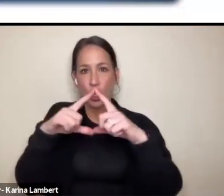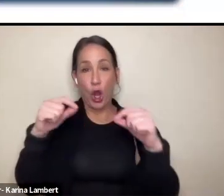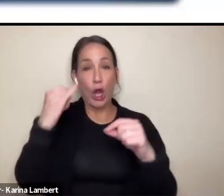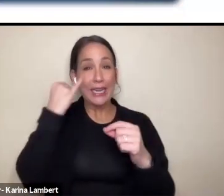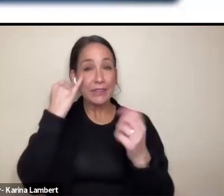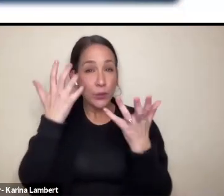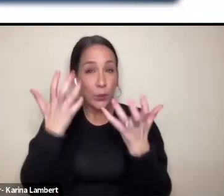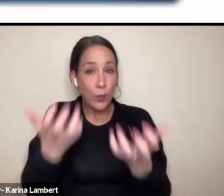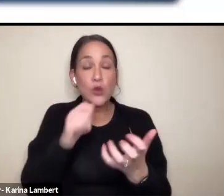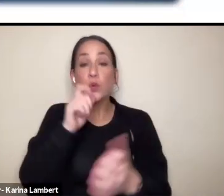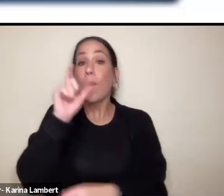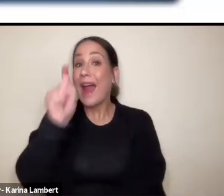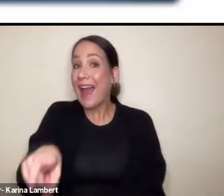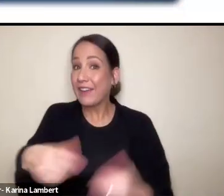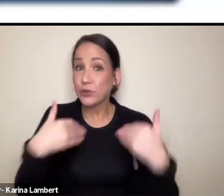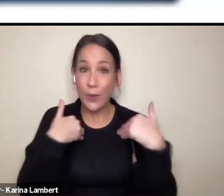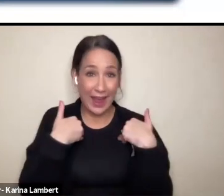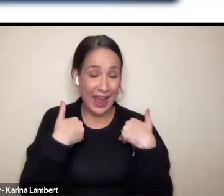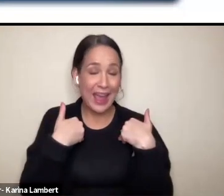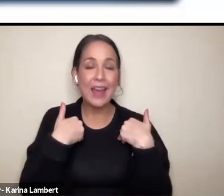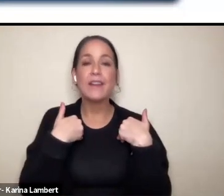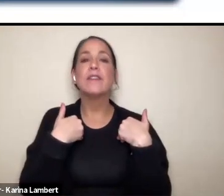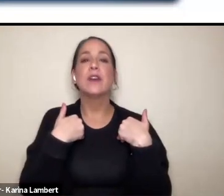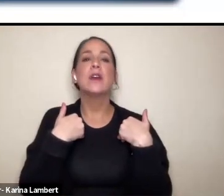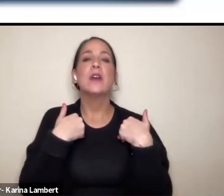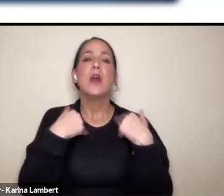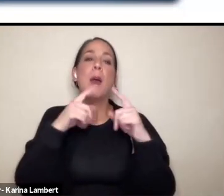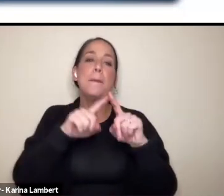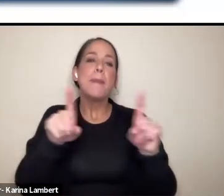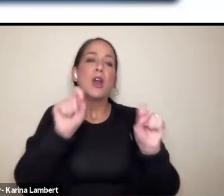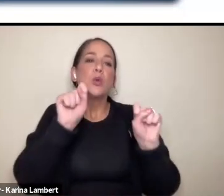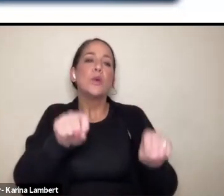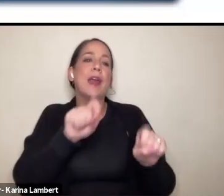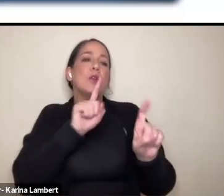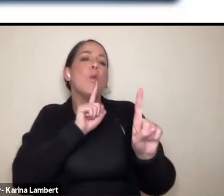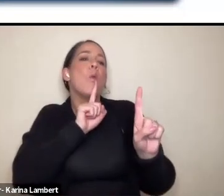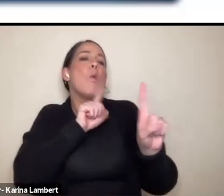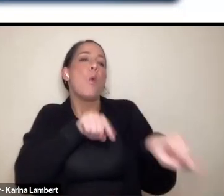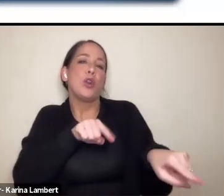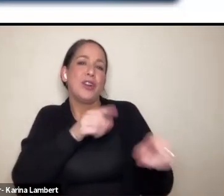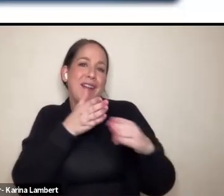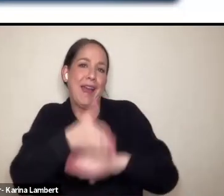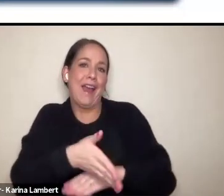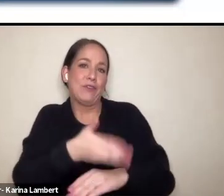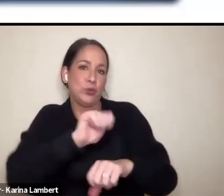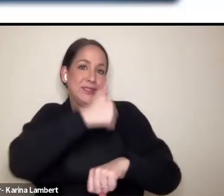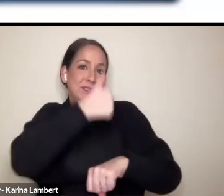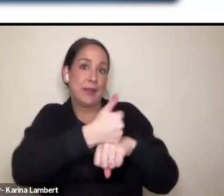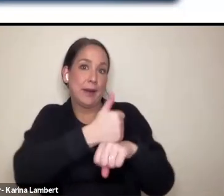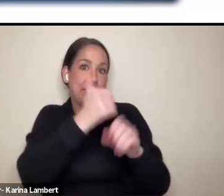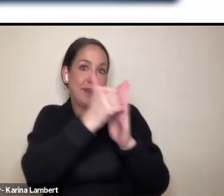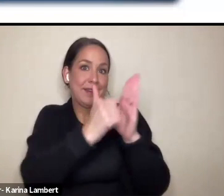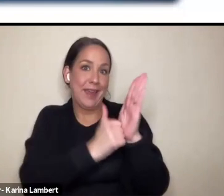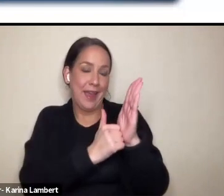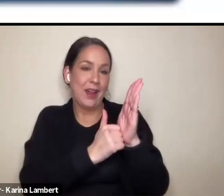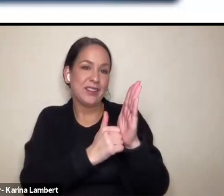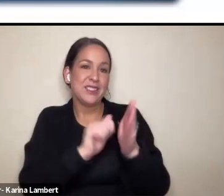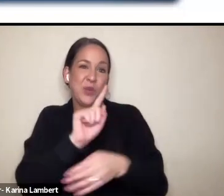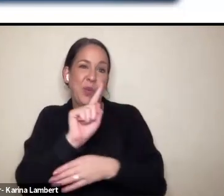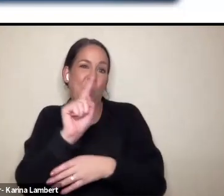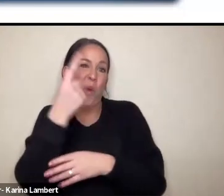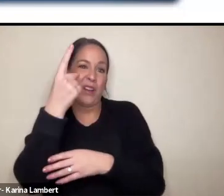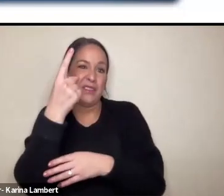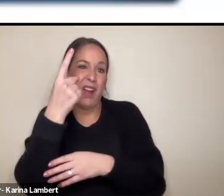to have it. You order it after you have the ABLE account. It's $1.25 per month. Whether you use the